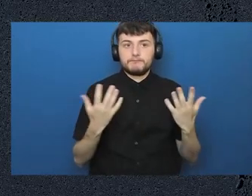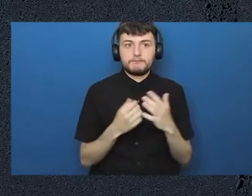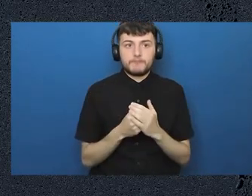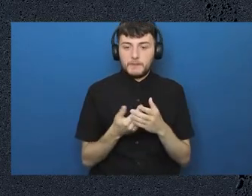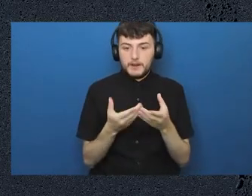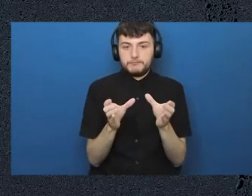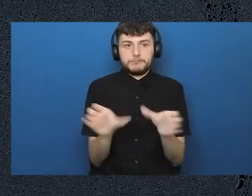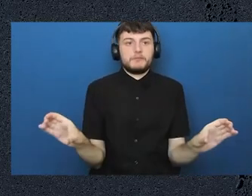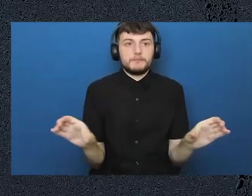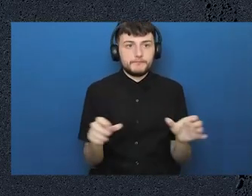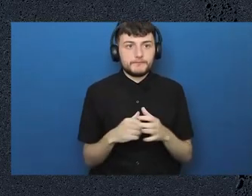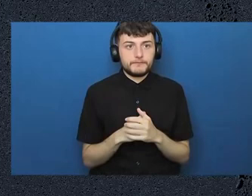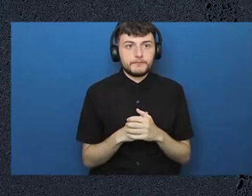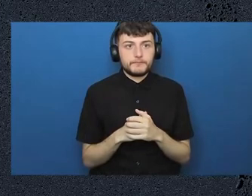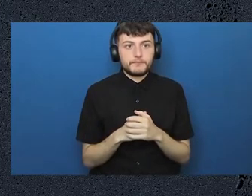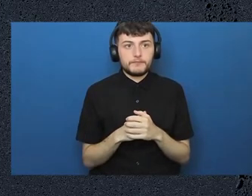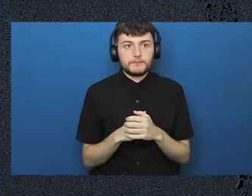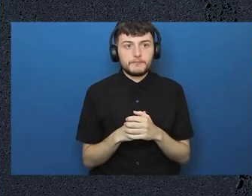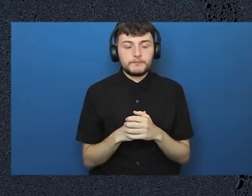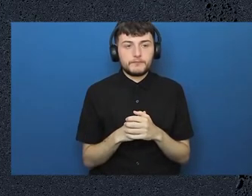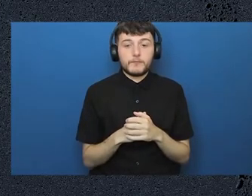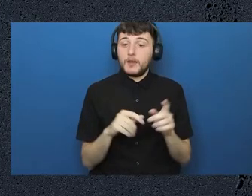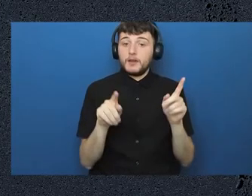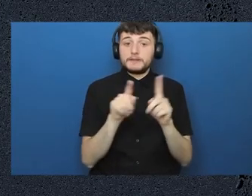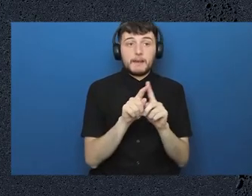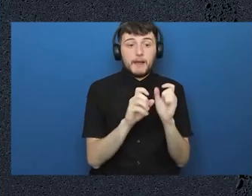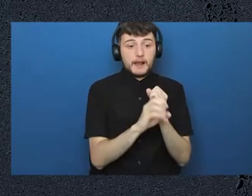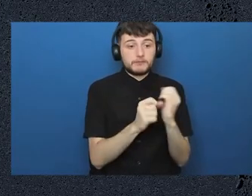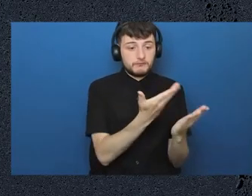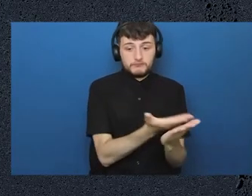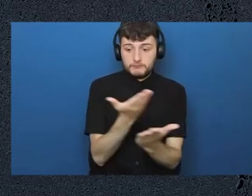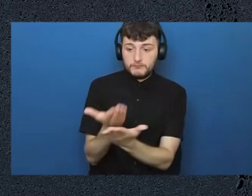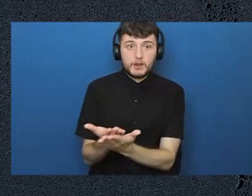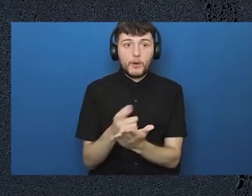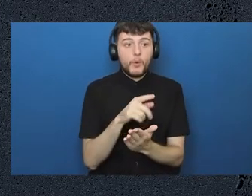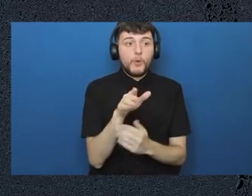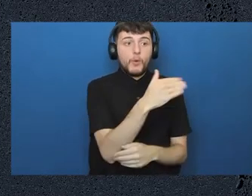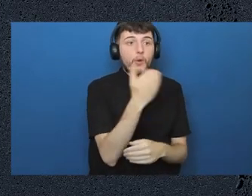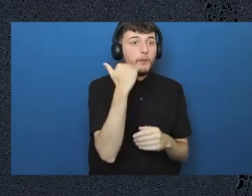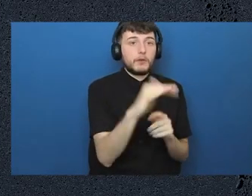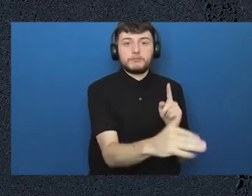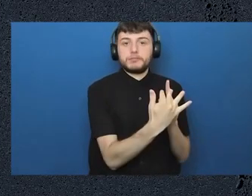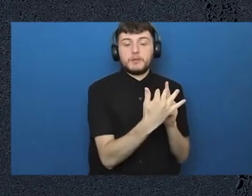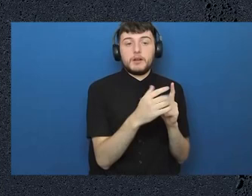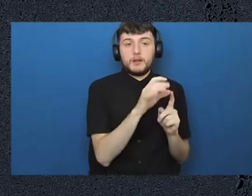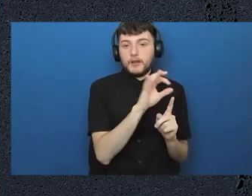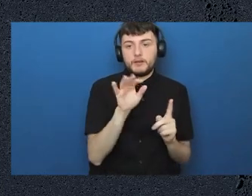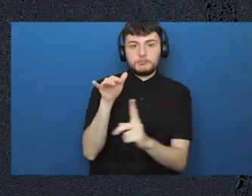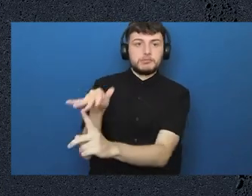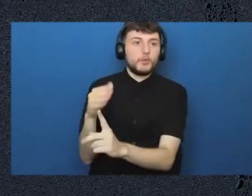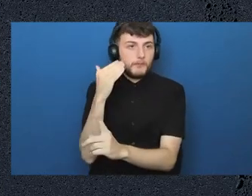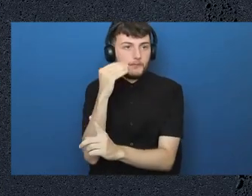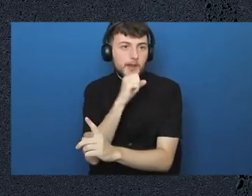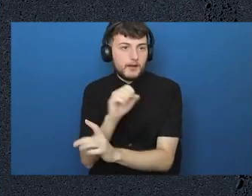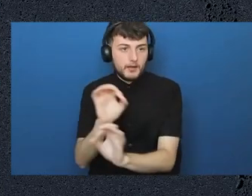ad was sitting over there, but all the women were just channeling and coming towards us, and there was hardly anyone going towards the men. And so it kind of somehow, you